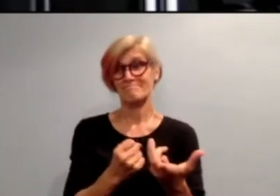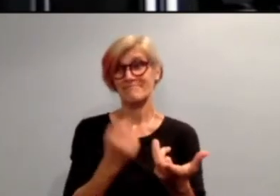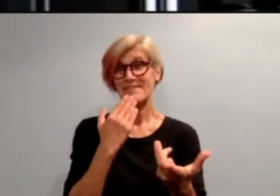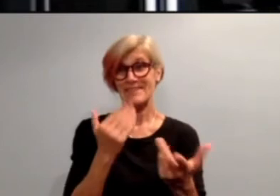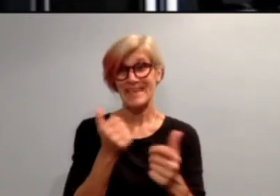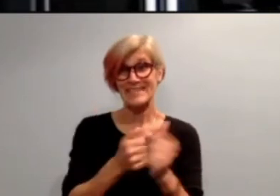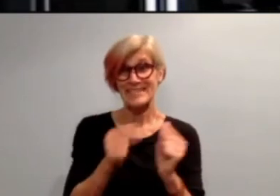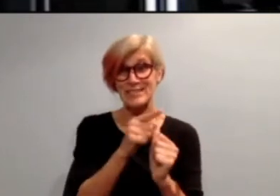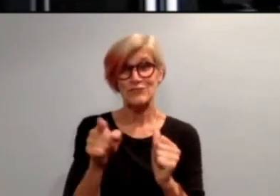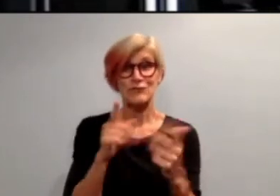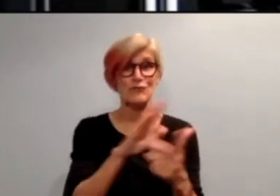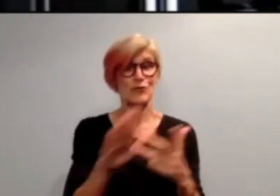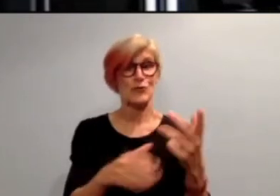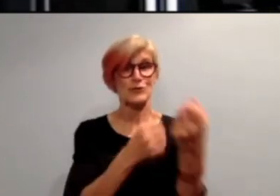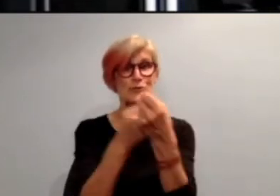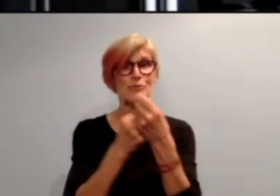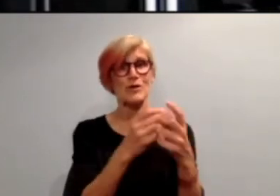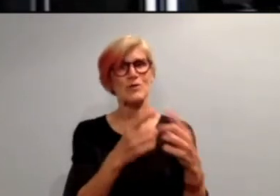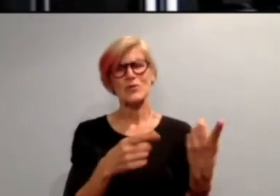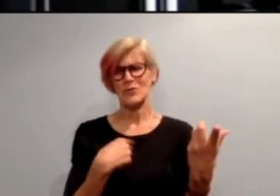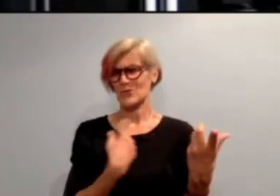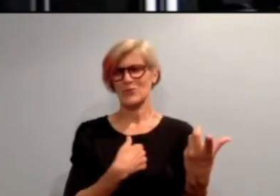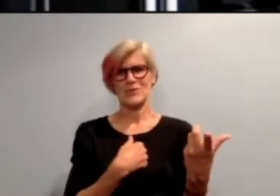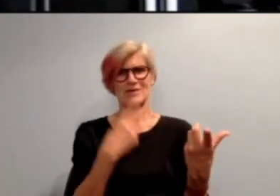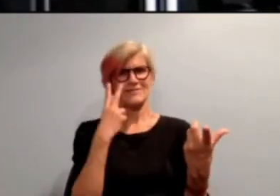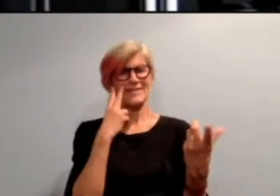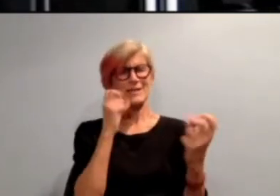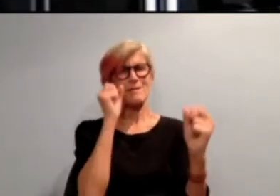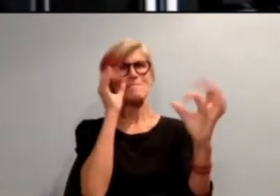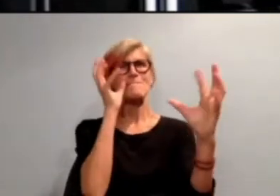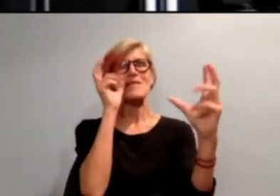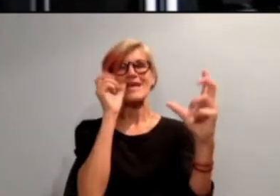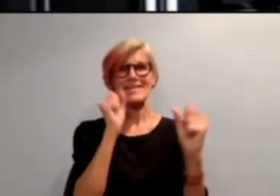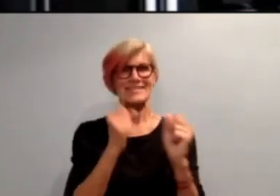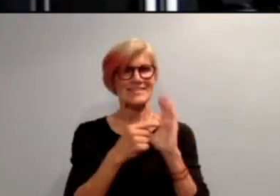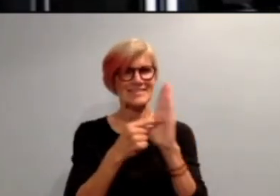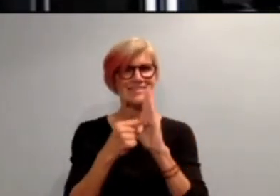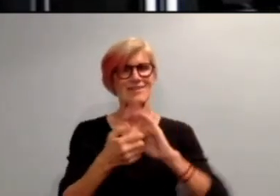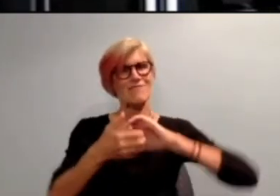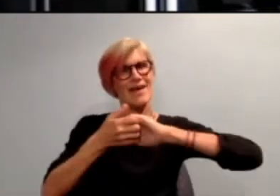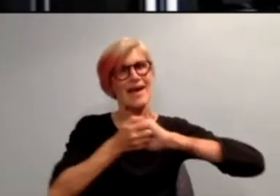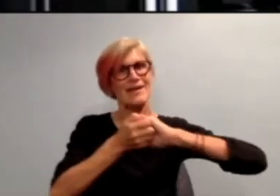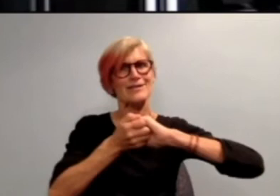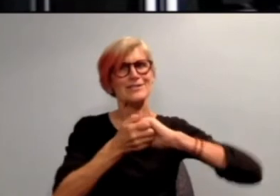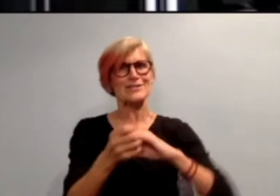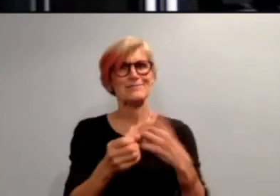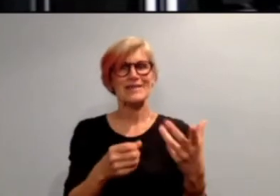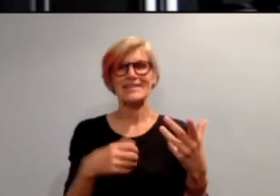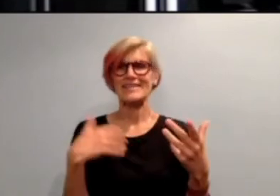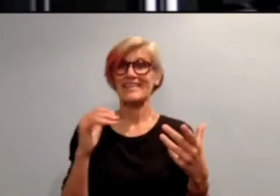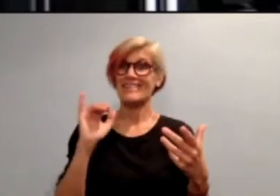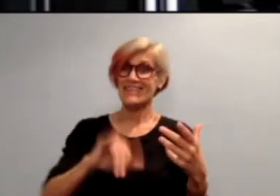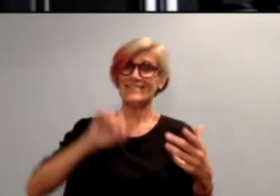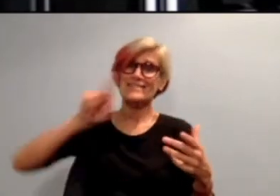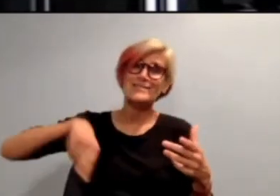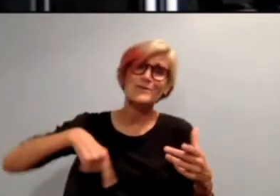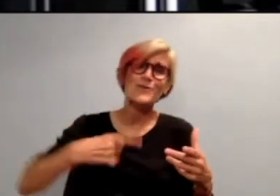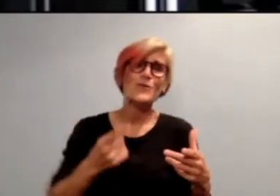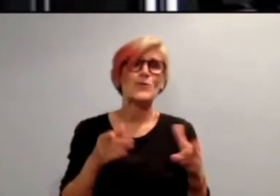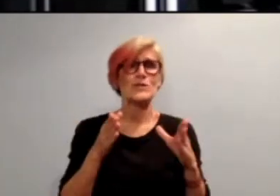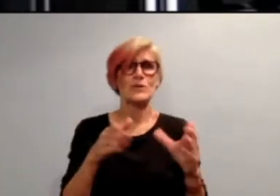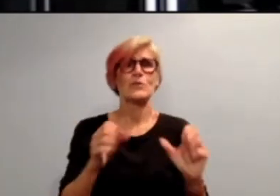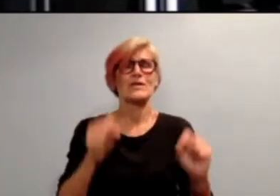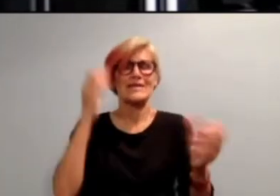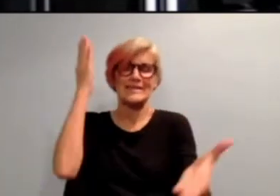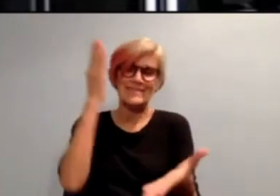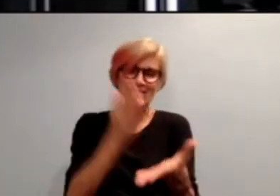your solidarity. We've seen incredible displays of allyship, and this is the only way that we can end